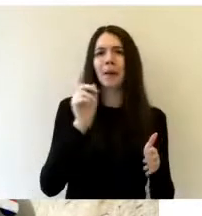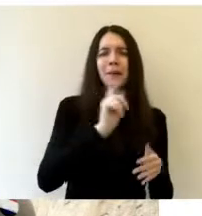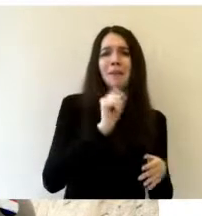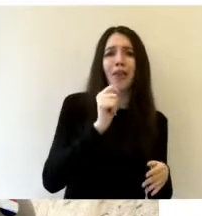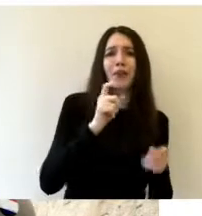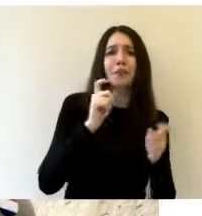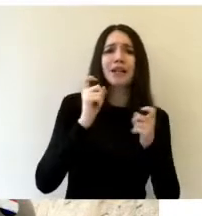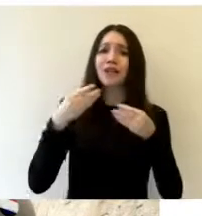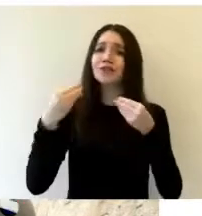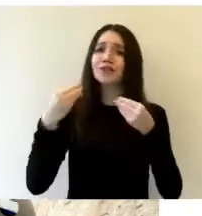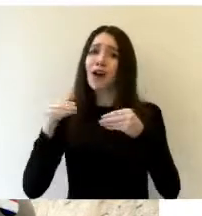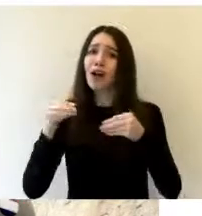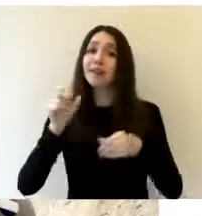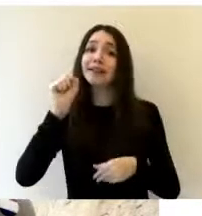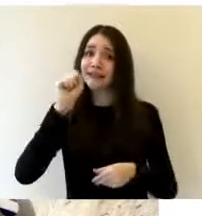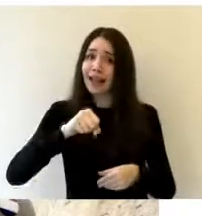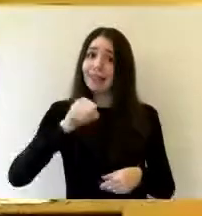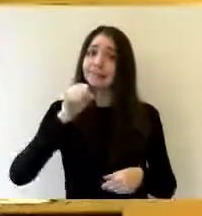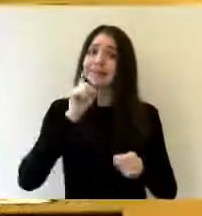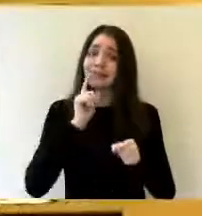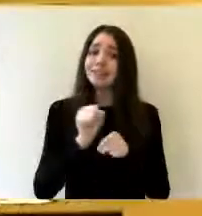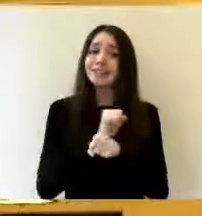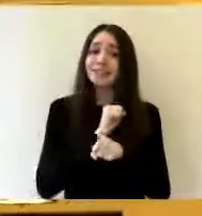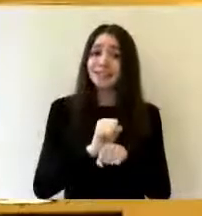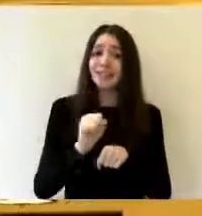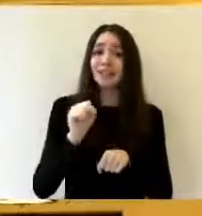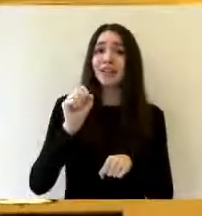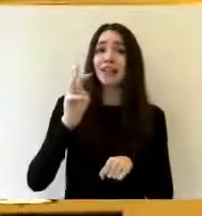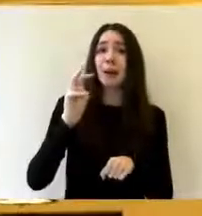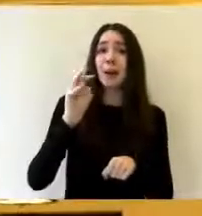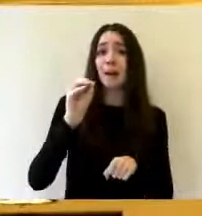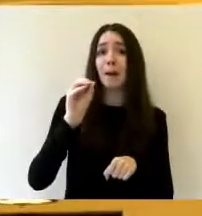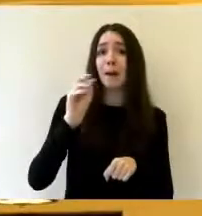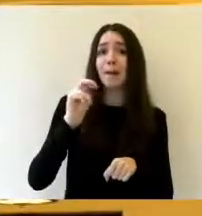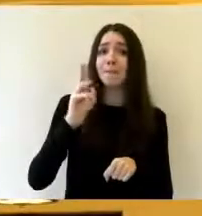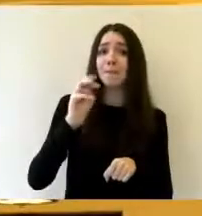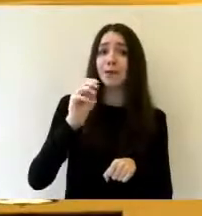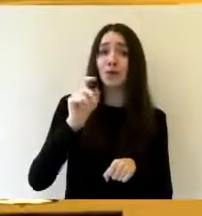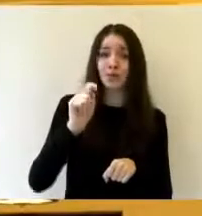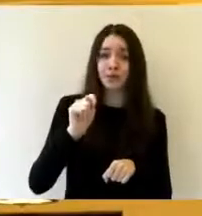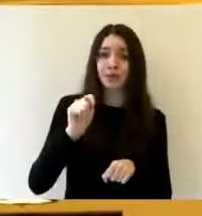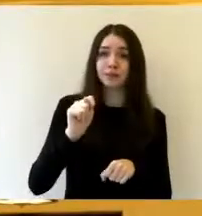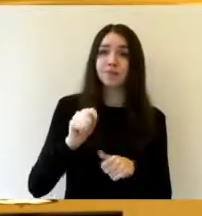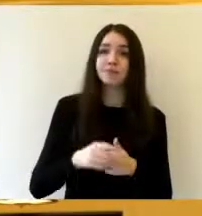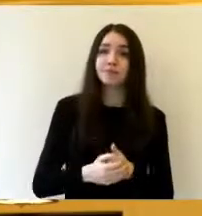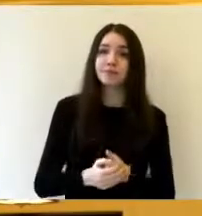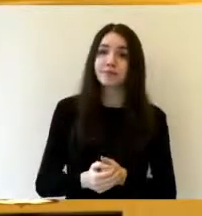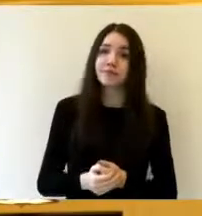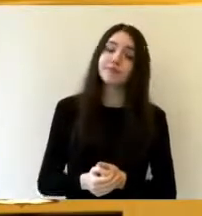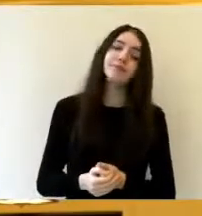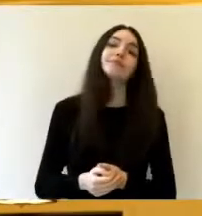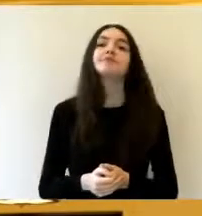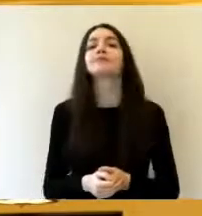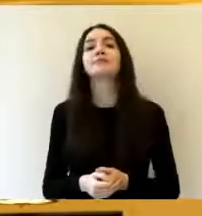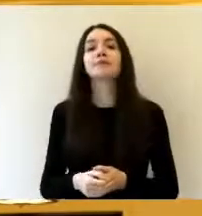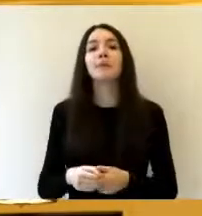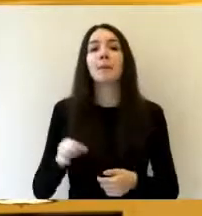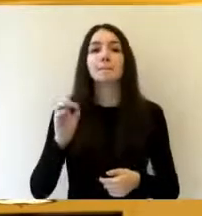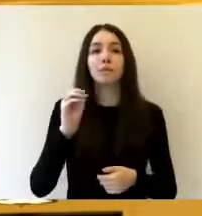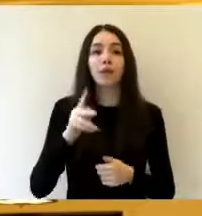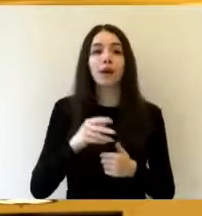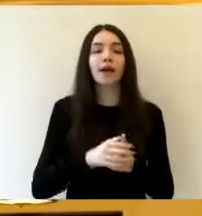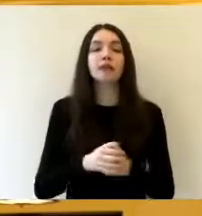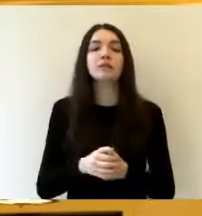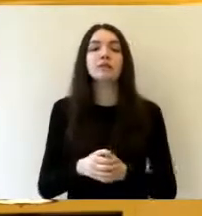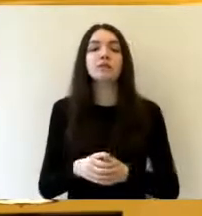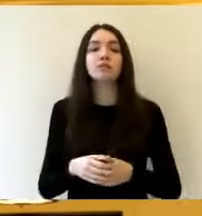is a monument. And again, that's okay. It bears standing away from a little bit, because